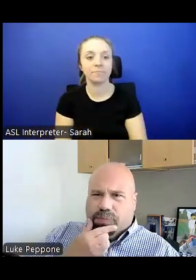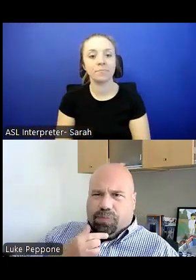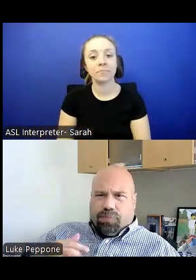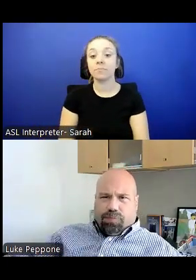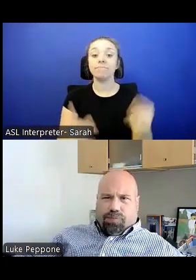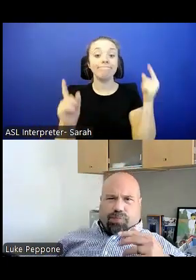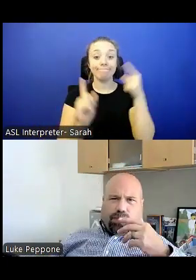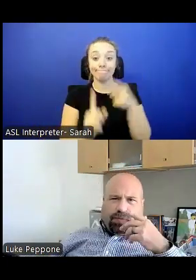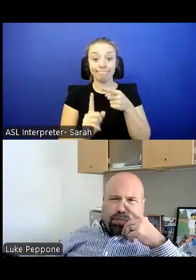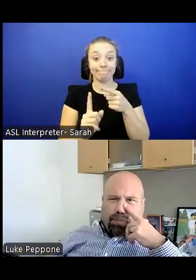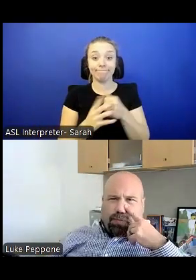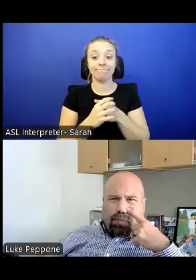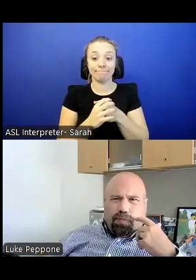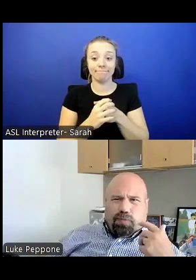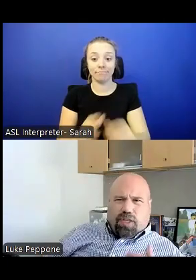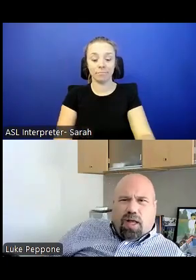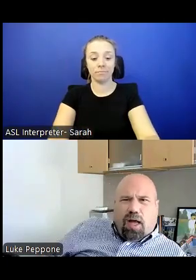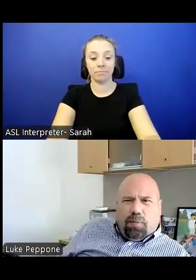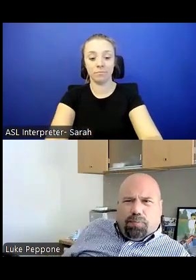So